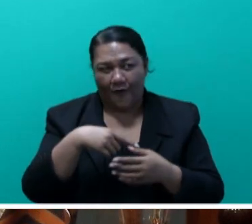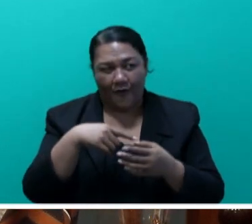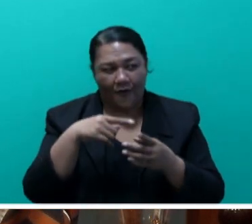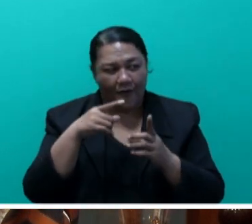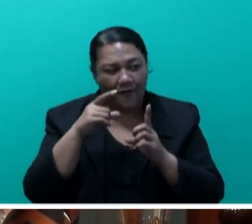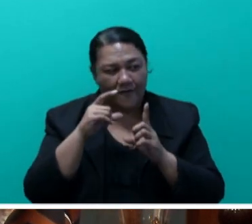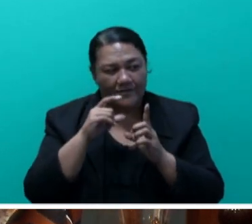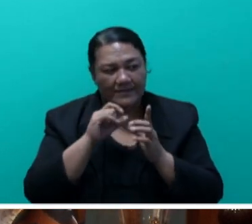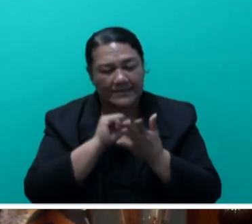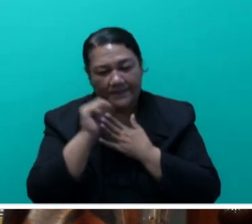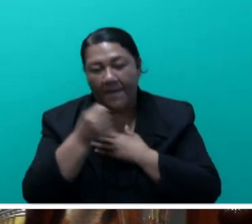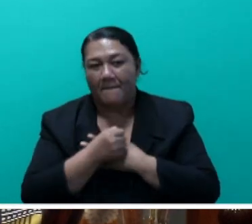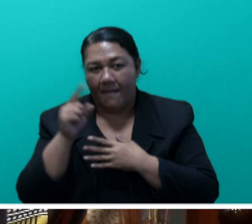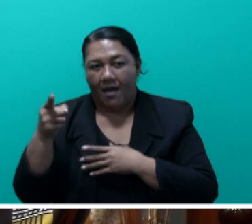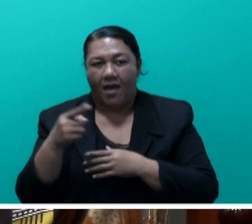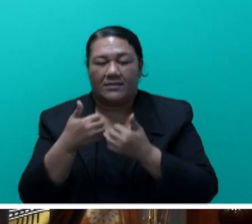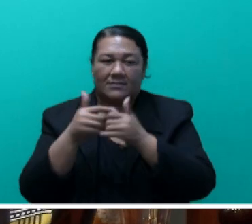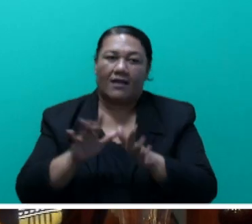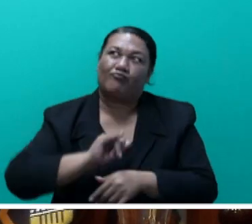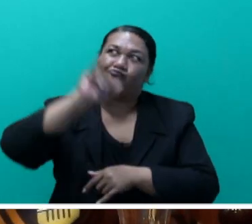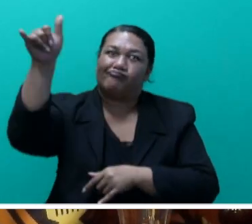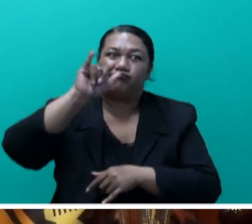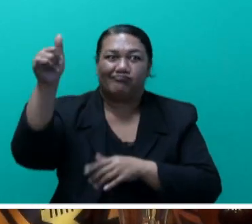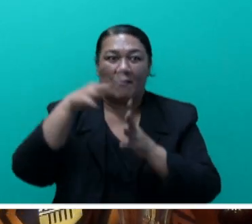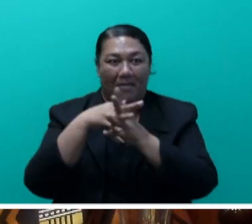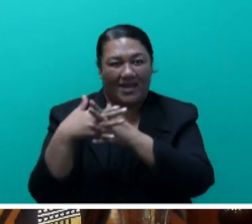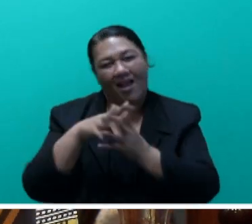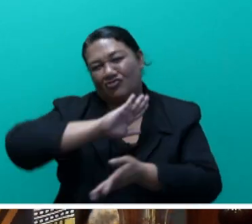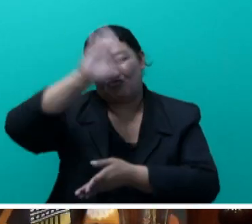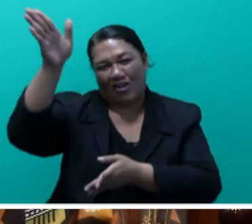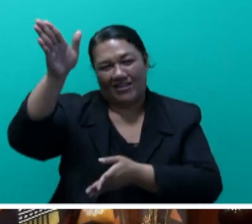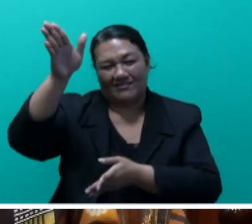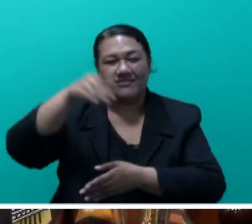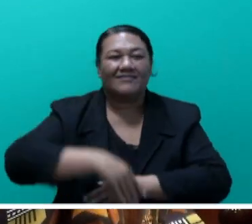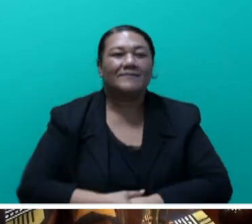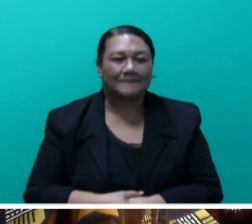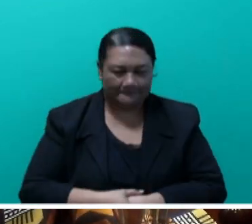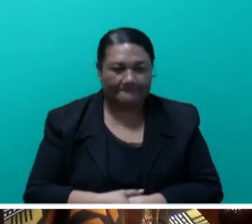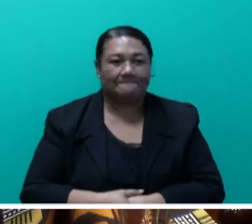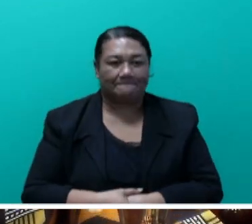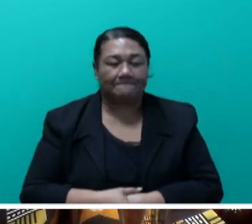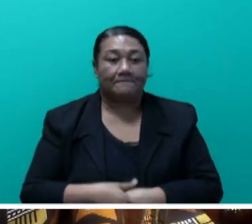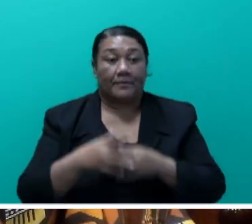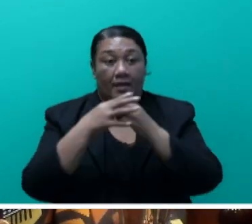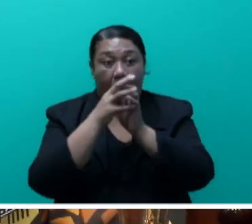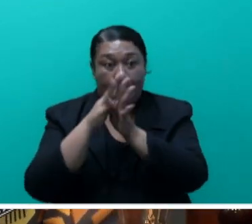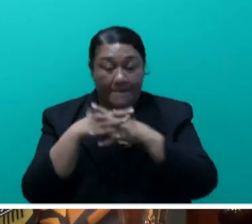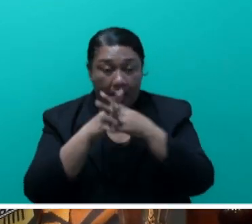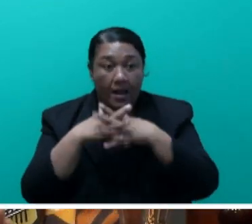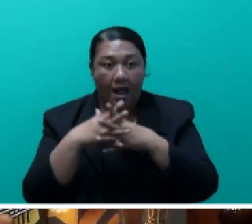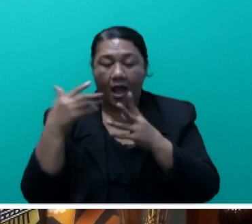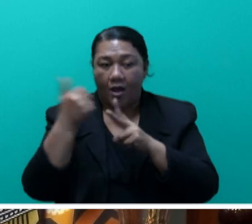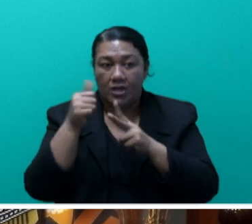quite significant. As we know, the Americans would only talk to us